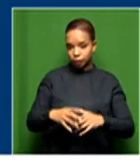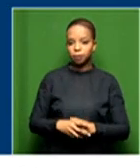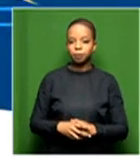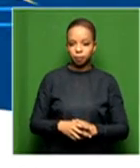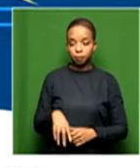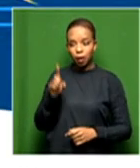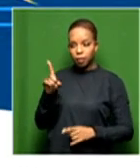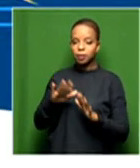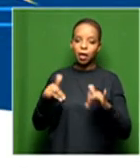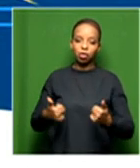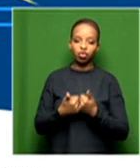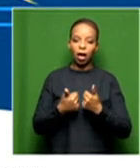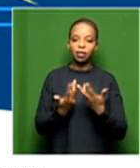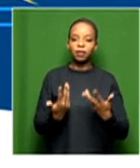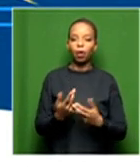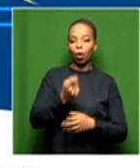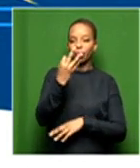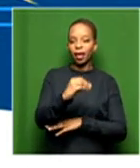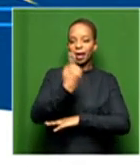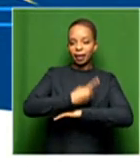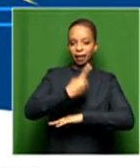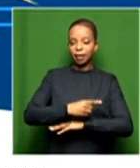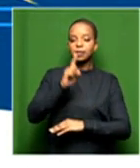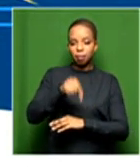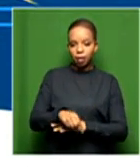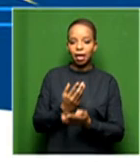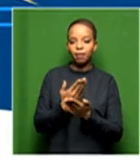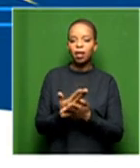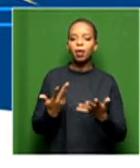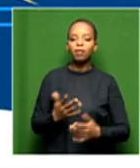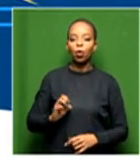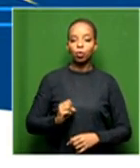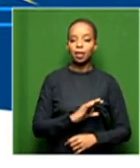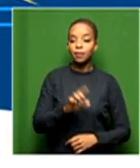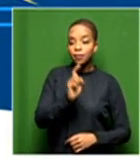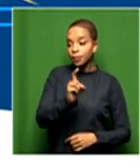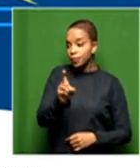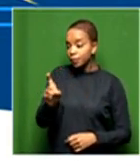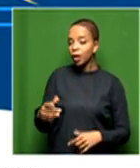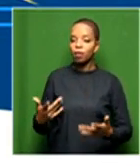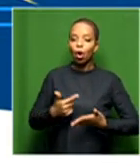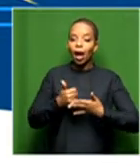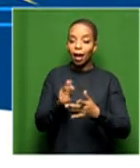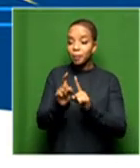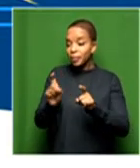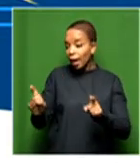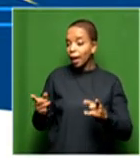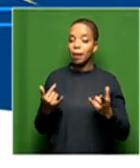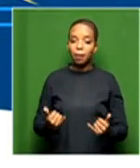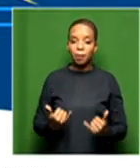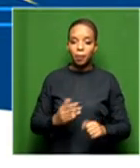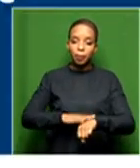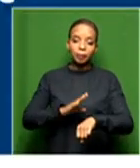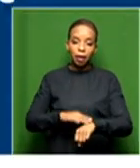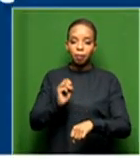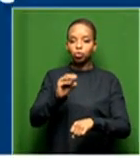this 30-day wellbeing challenge available to their employees to help them in this time so that when employees go back to work, they can actually